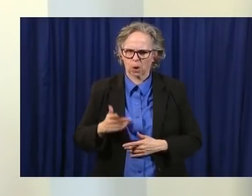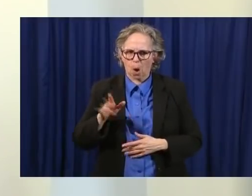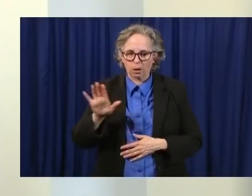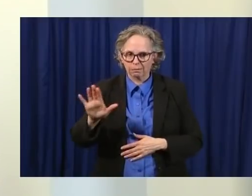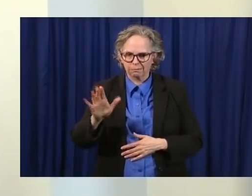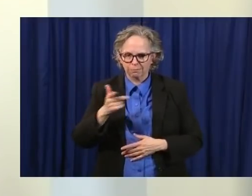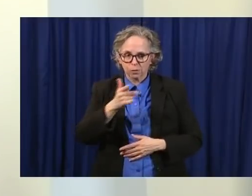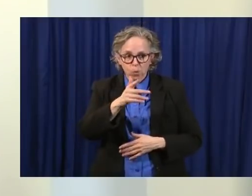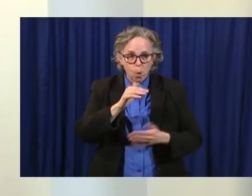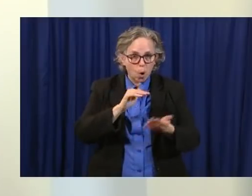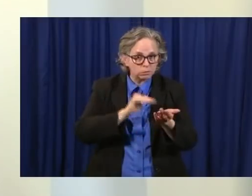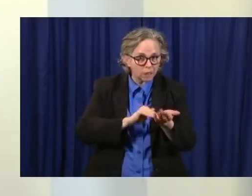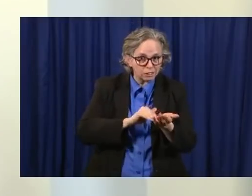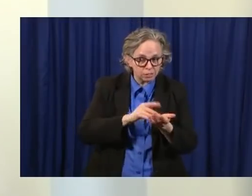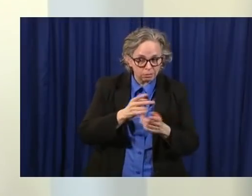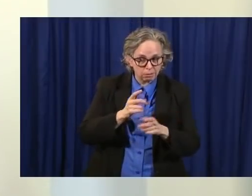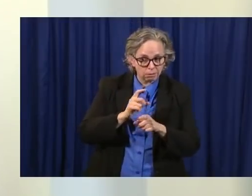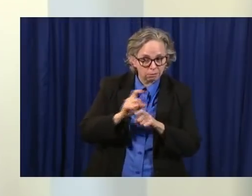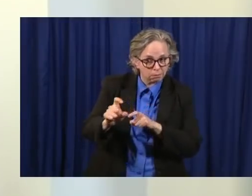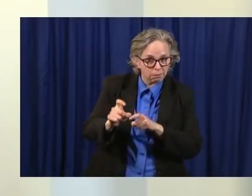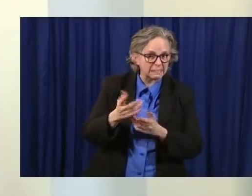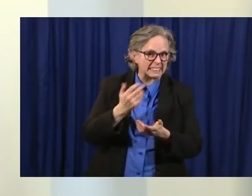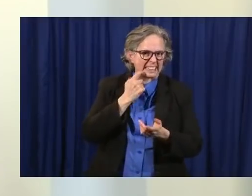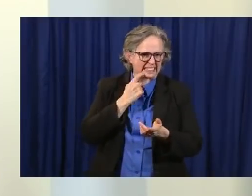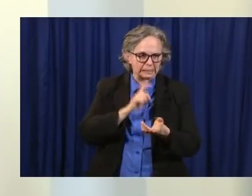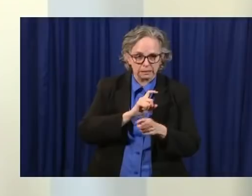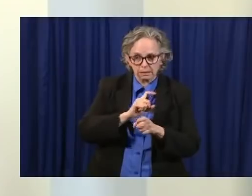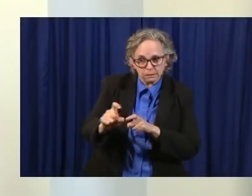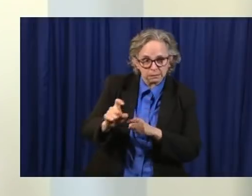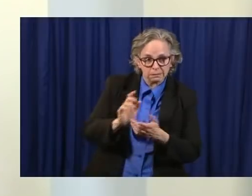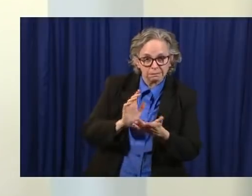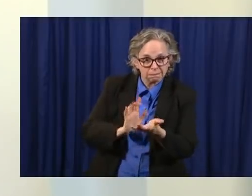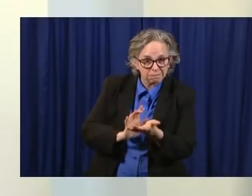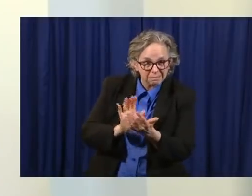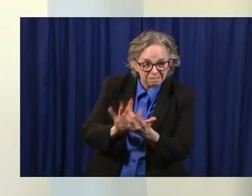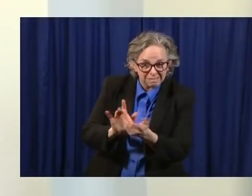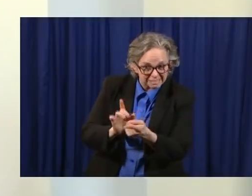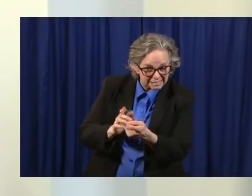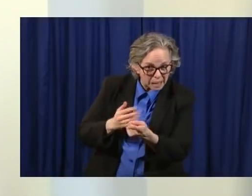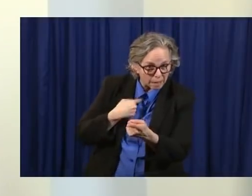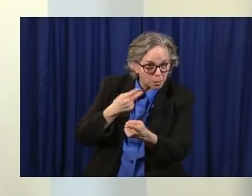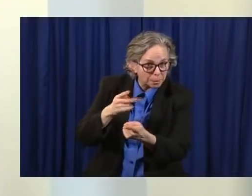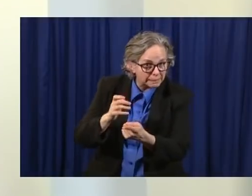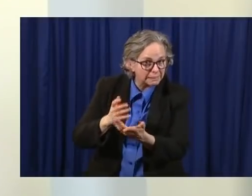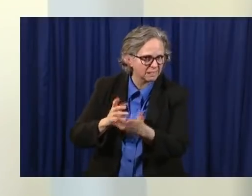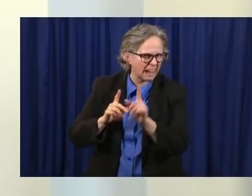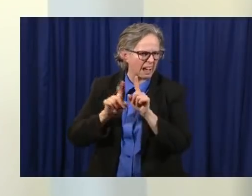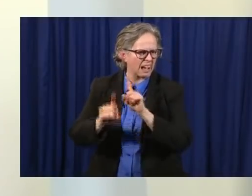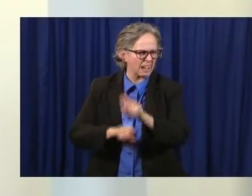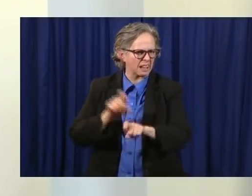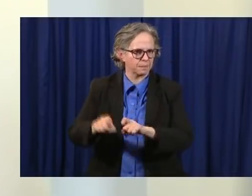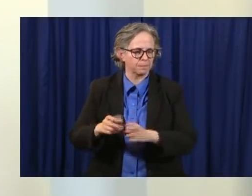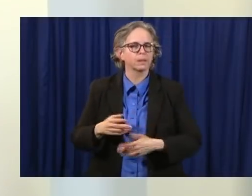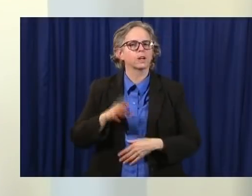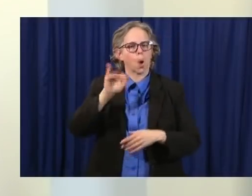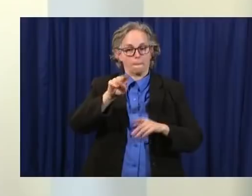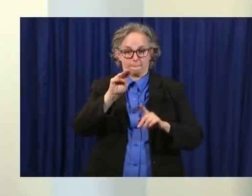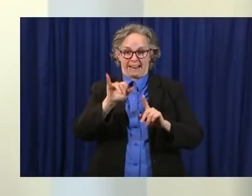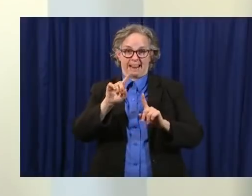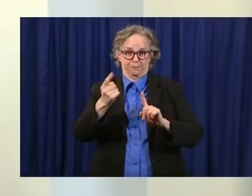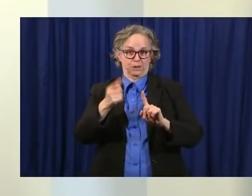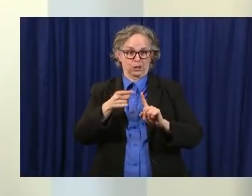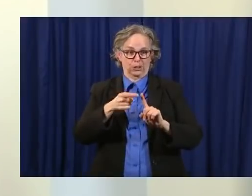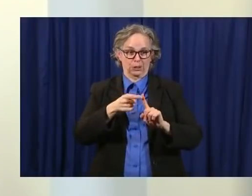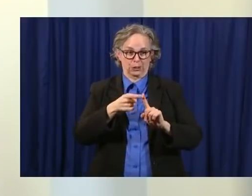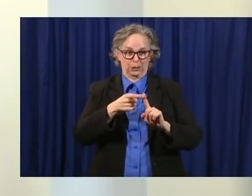I think it's an arbitrary line in the sand a day, May 1st, or any day we pick. We know we're going to